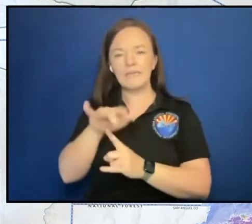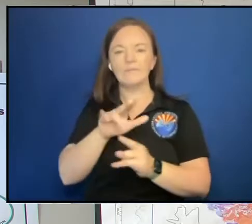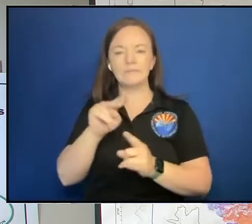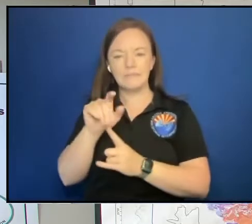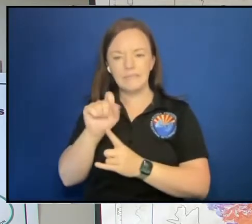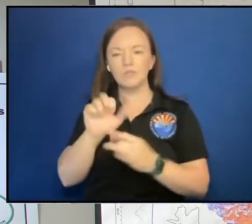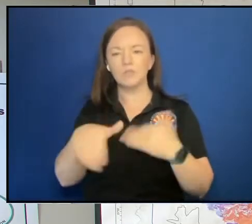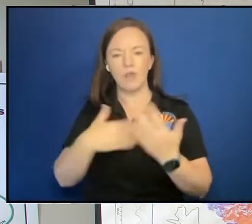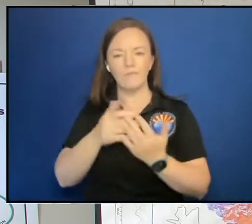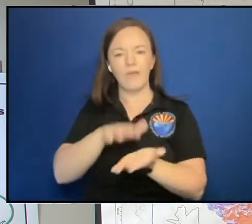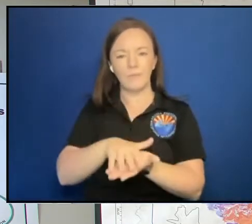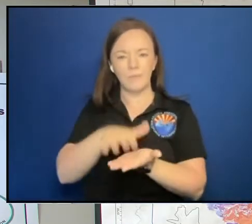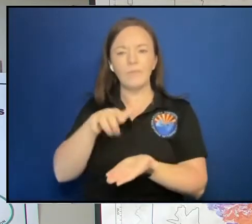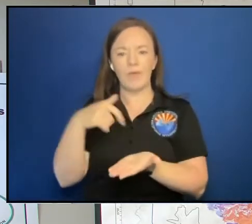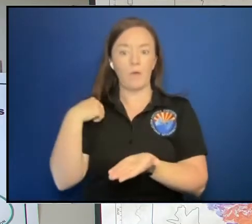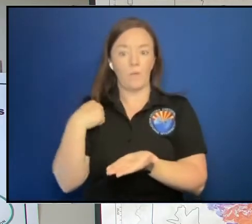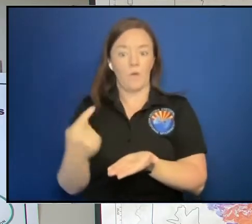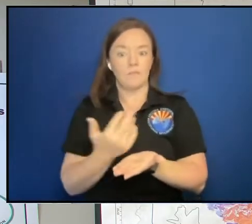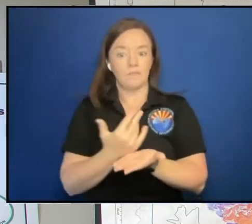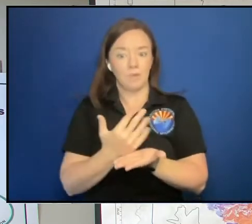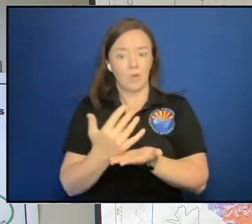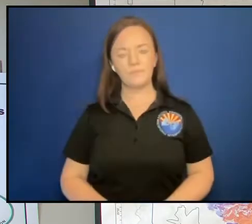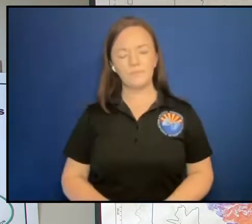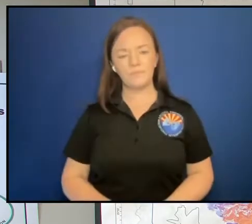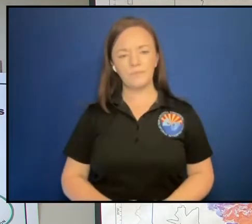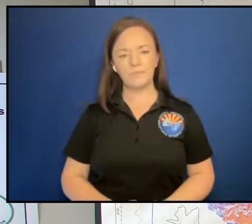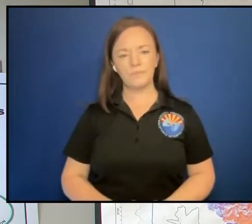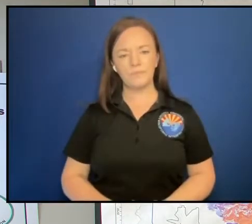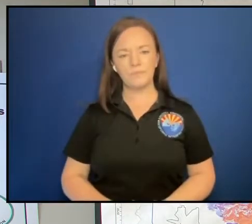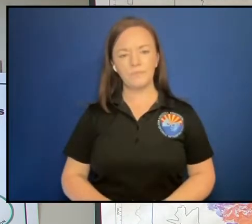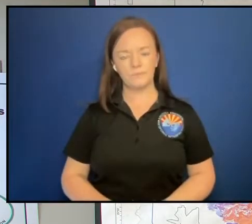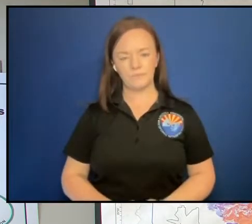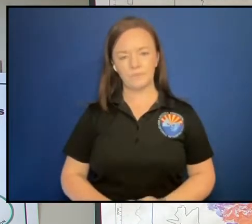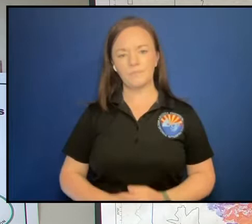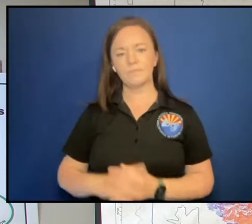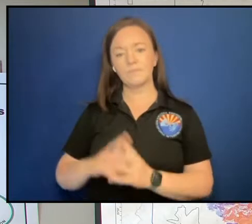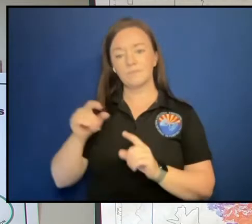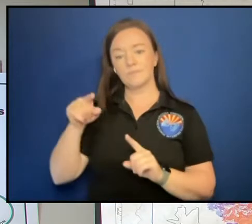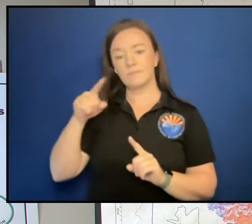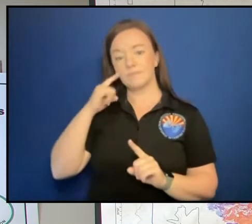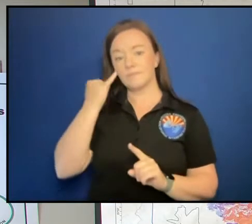quick. So that would be this piece right here, and